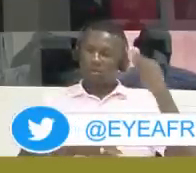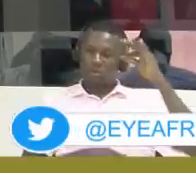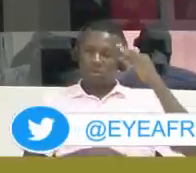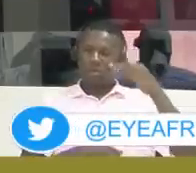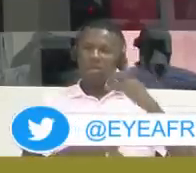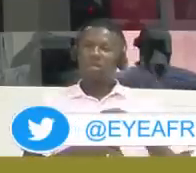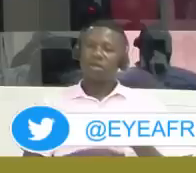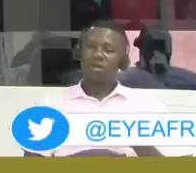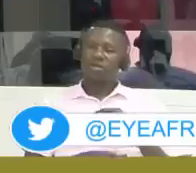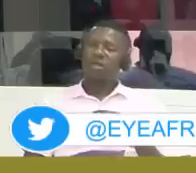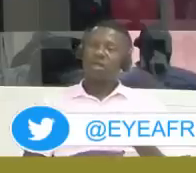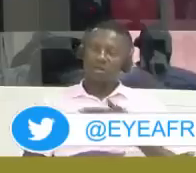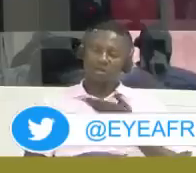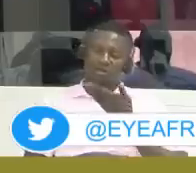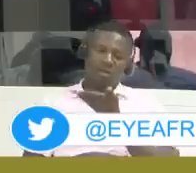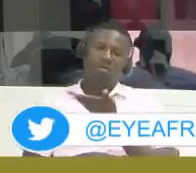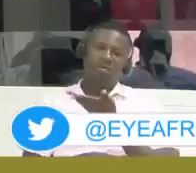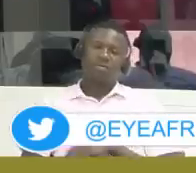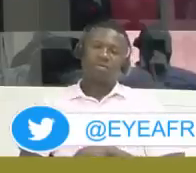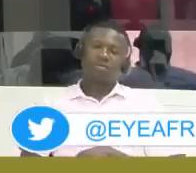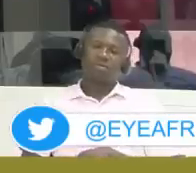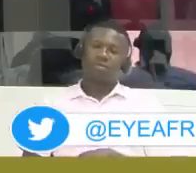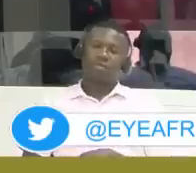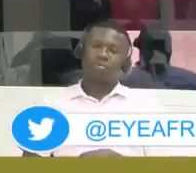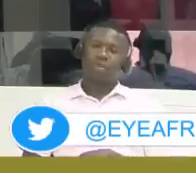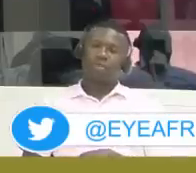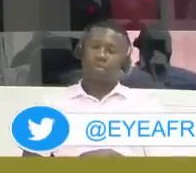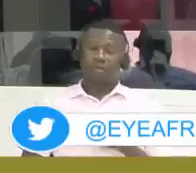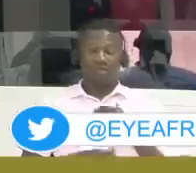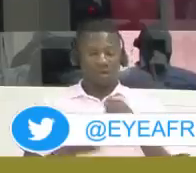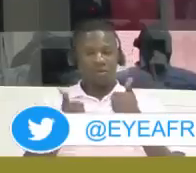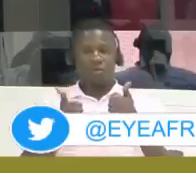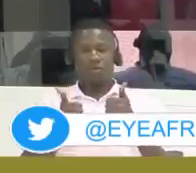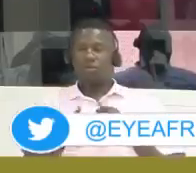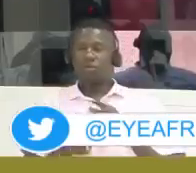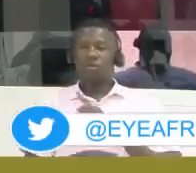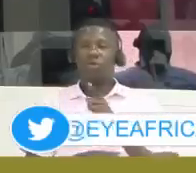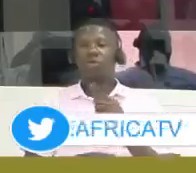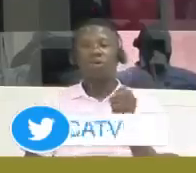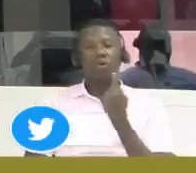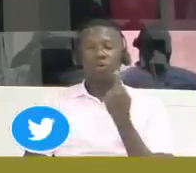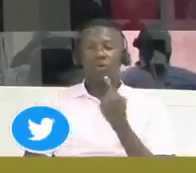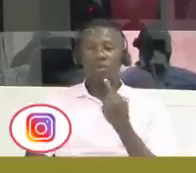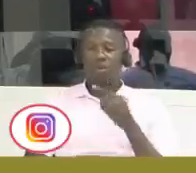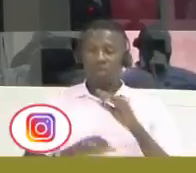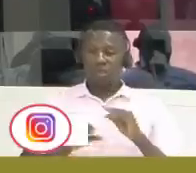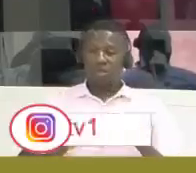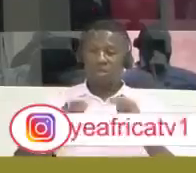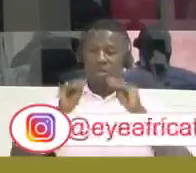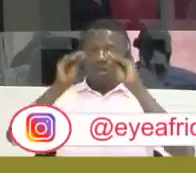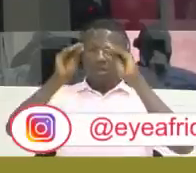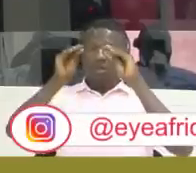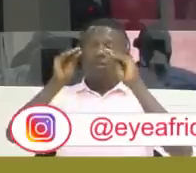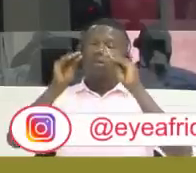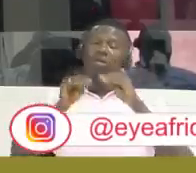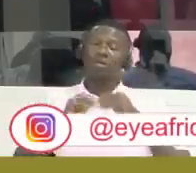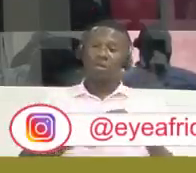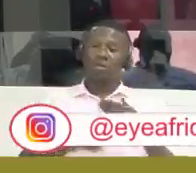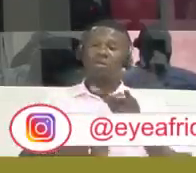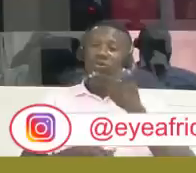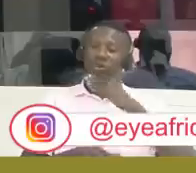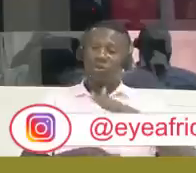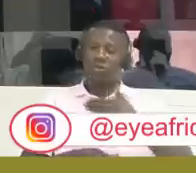very commendable. You not only raised a young lady that is striving towards excellence,